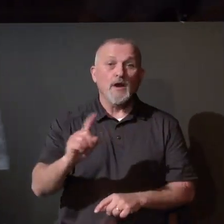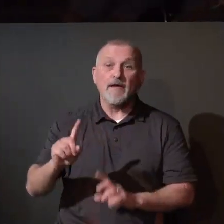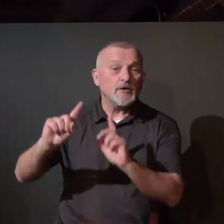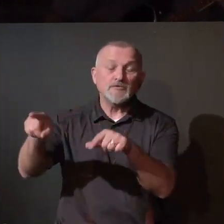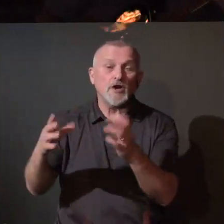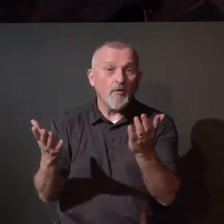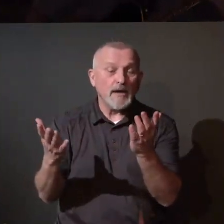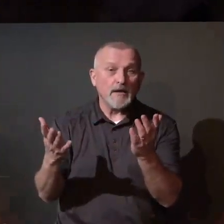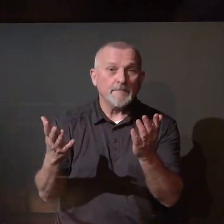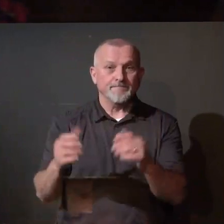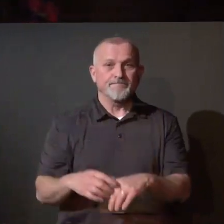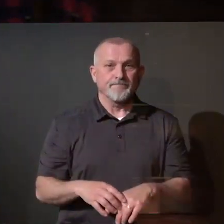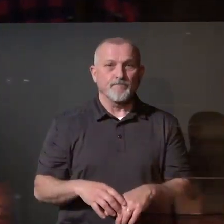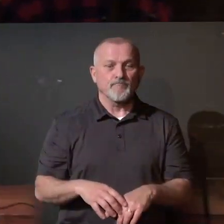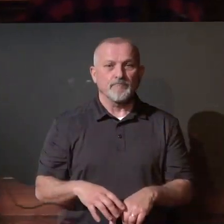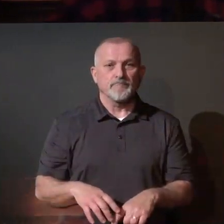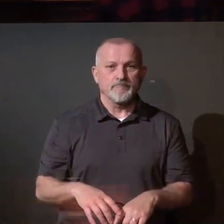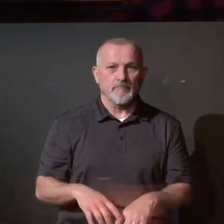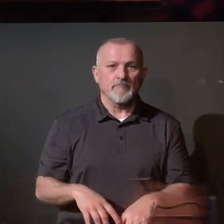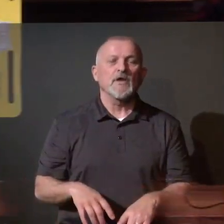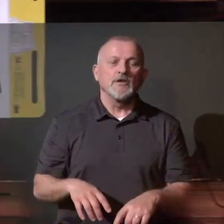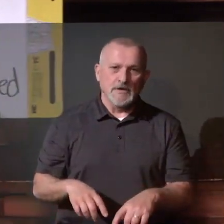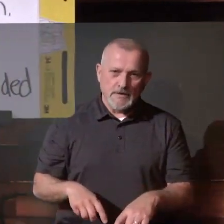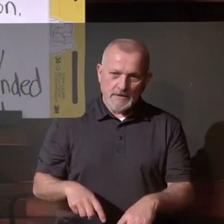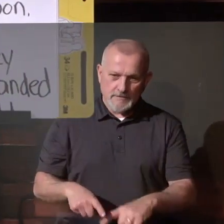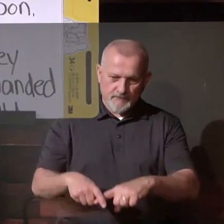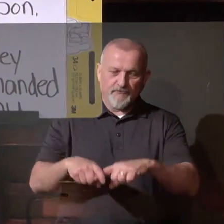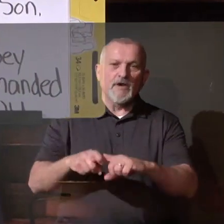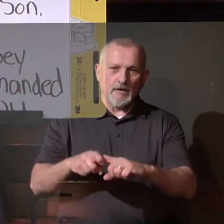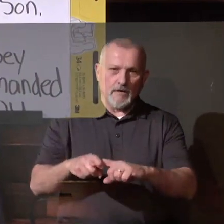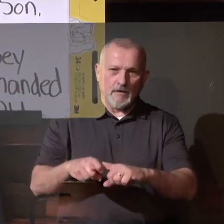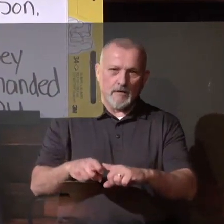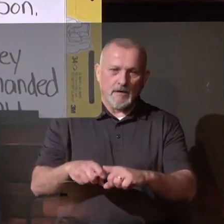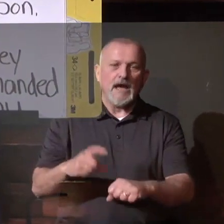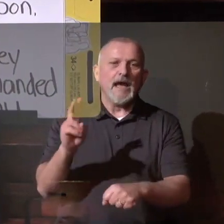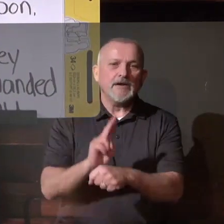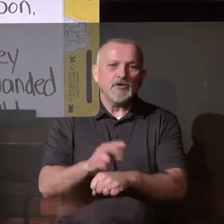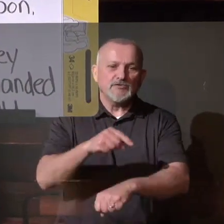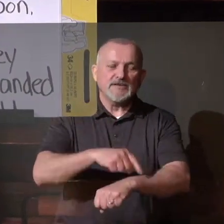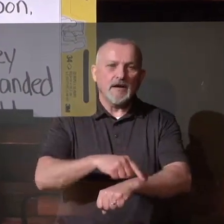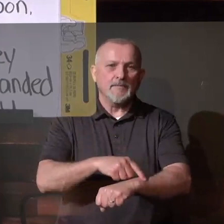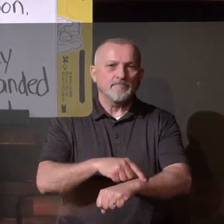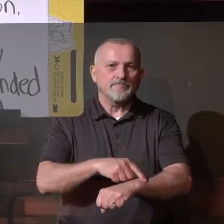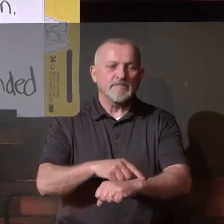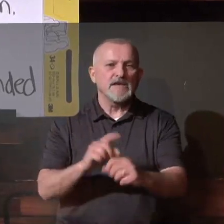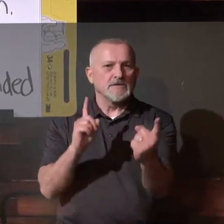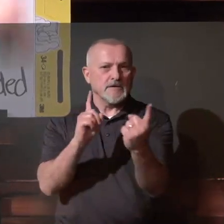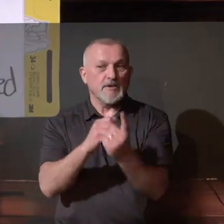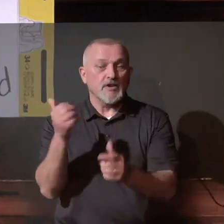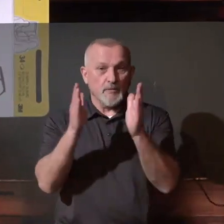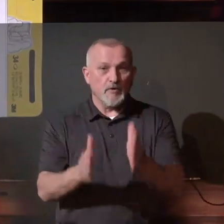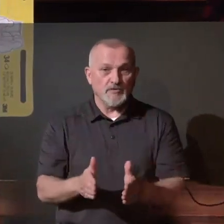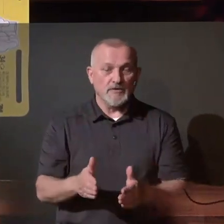headed to, he took the time when his life intersected with another person that didn't know Jesus. He stopped in the